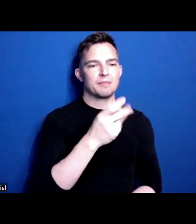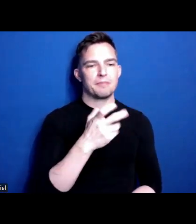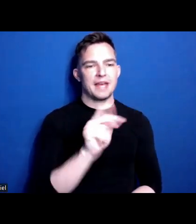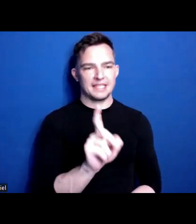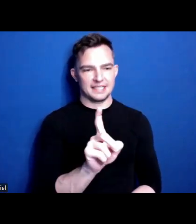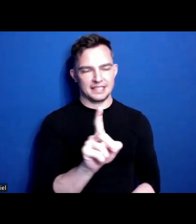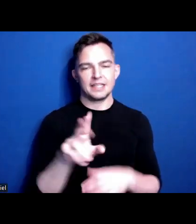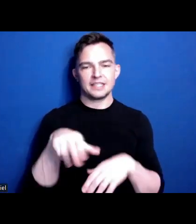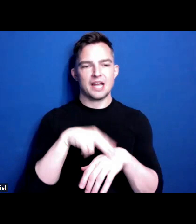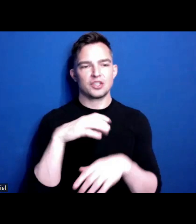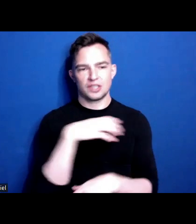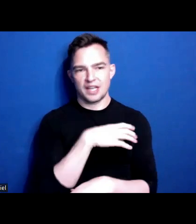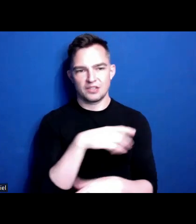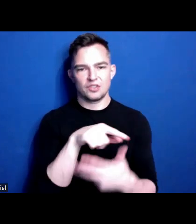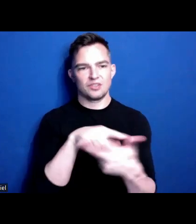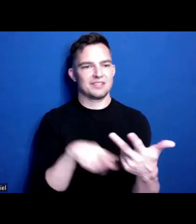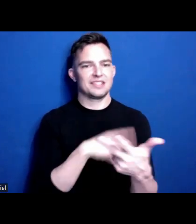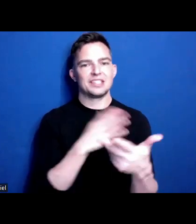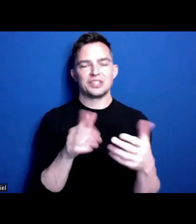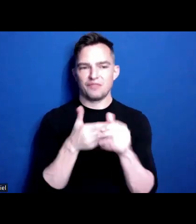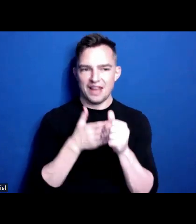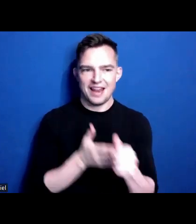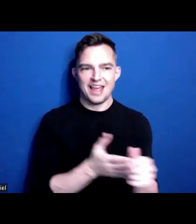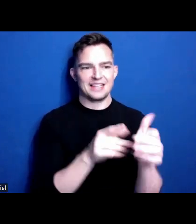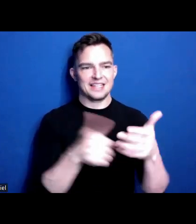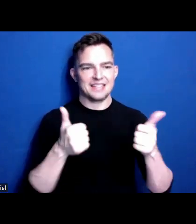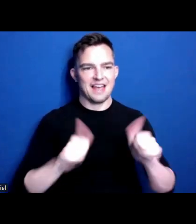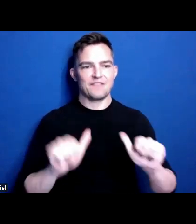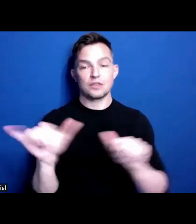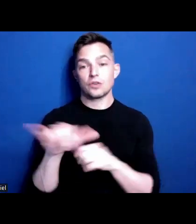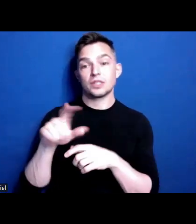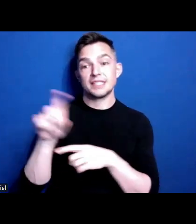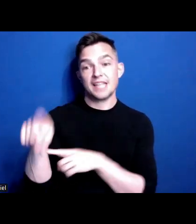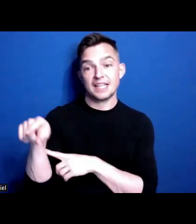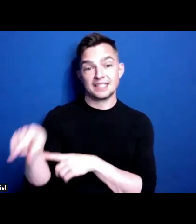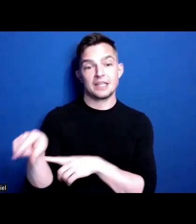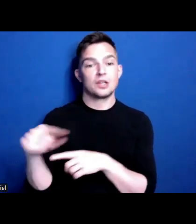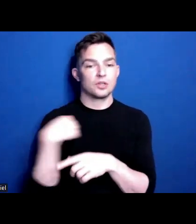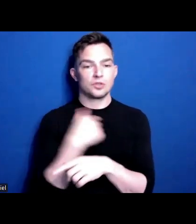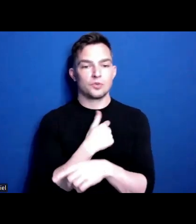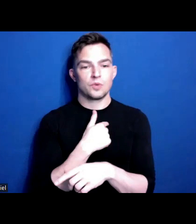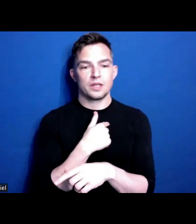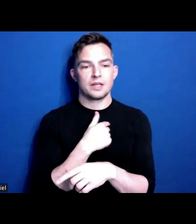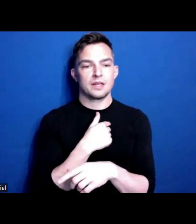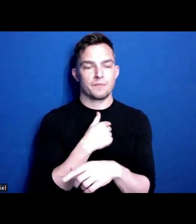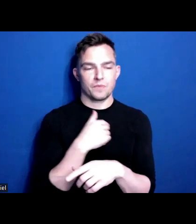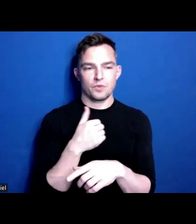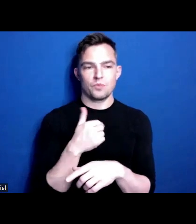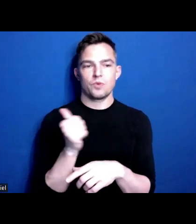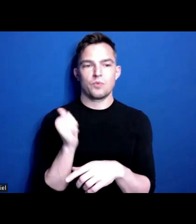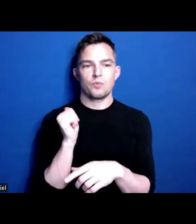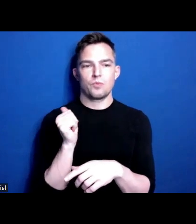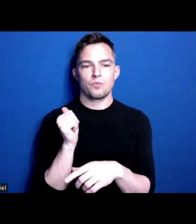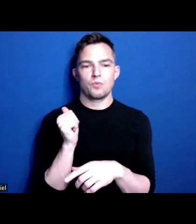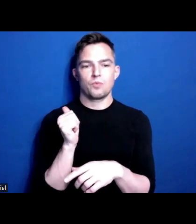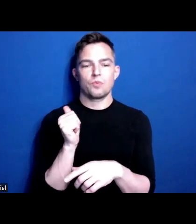you have led the way with this effort. And in Texas, because we will be talking about the Texas model, we